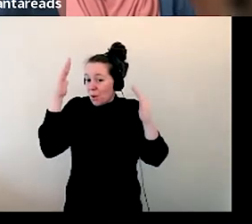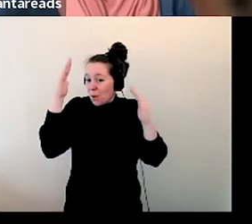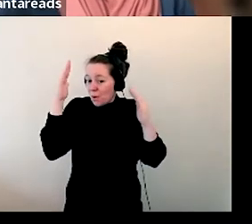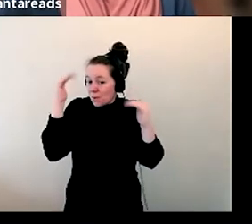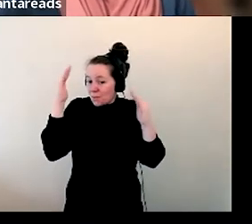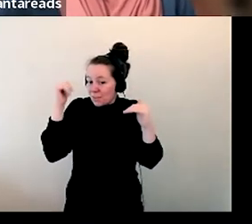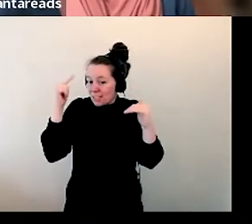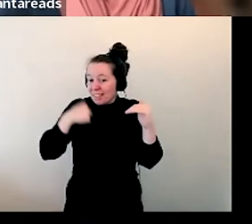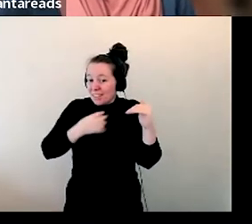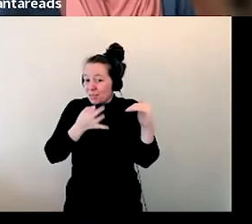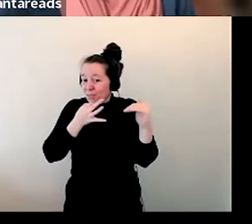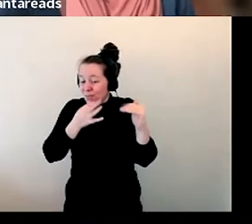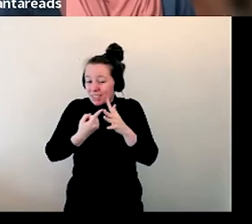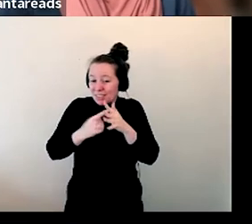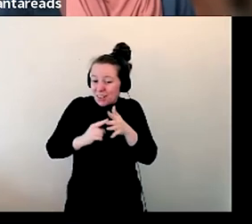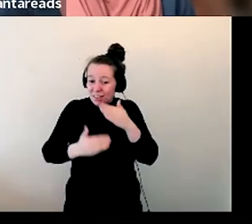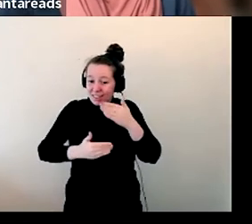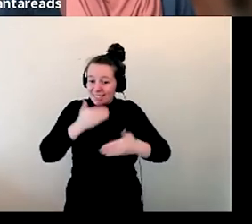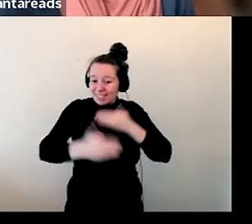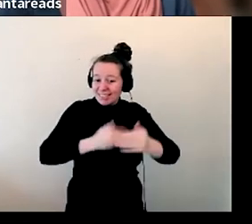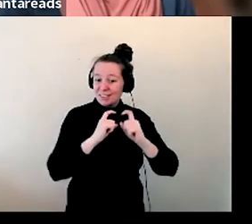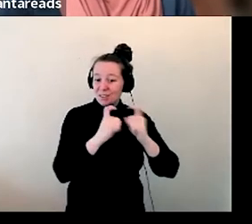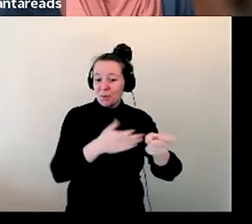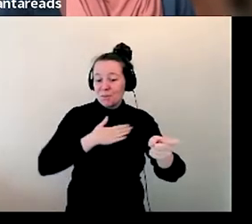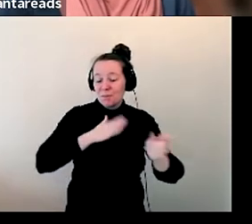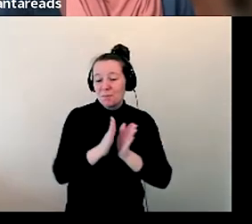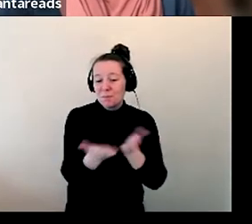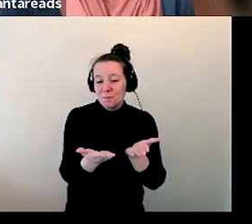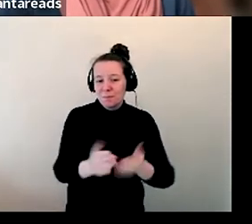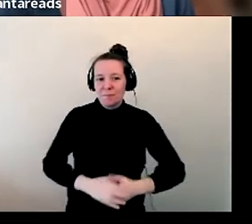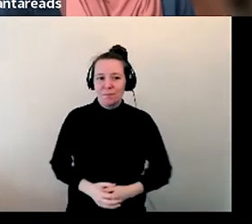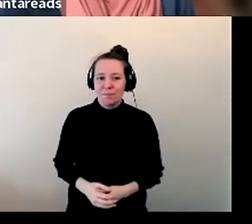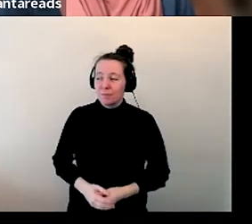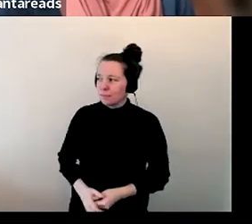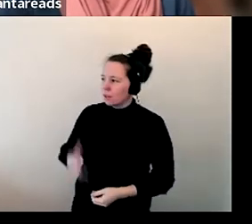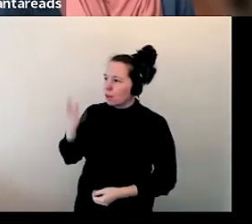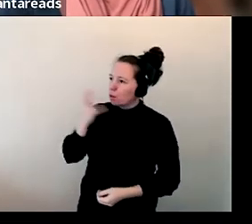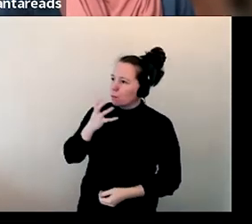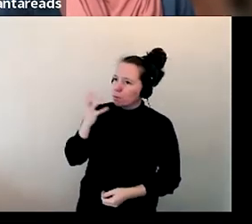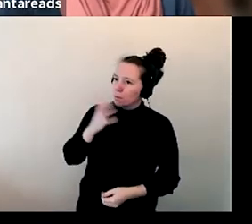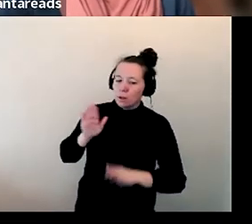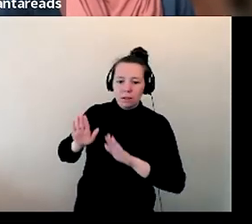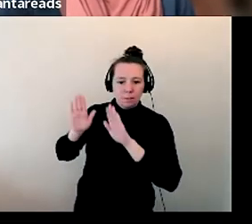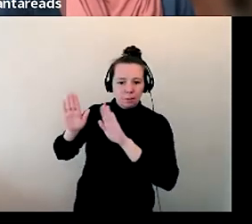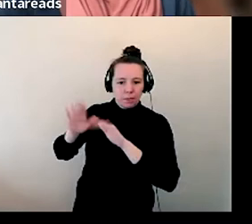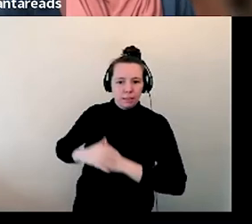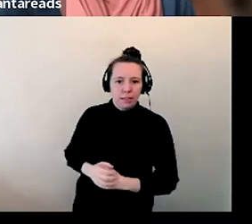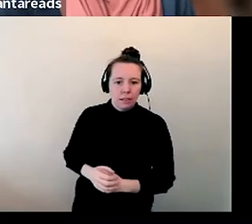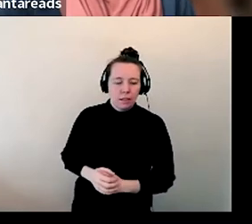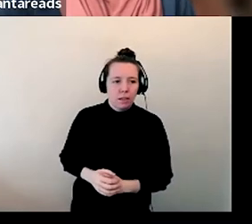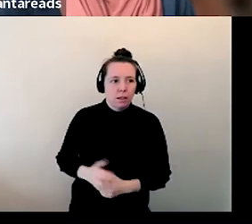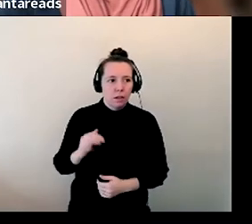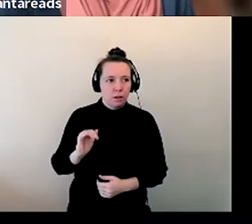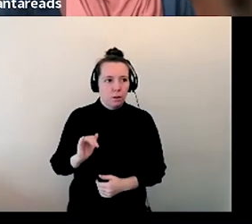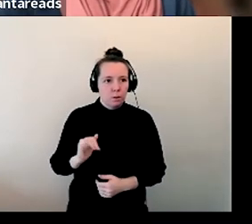in progress soon. Okay, wow. That's great. What about Danielle? I think we haven't got to you with